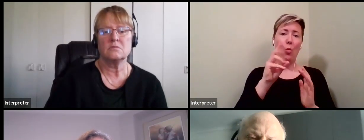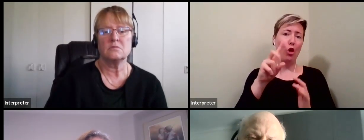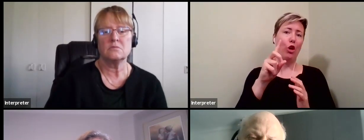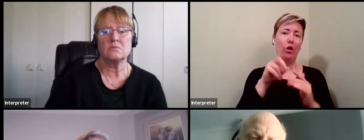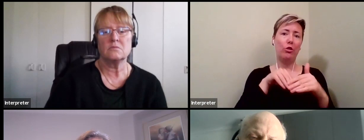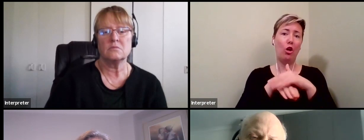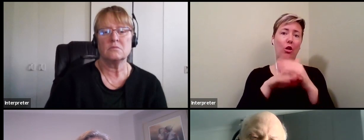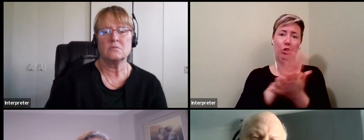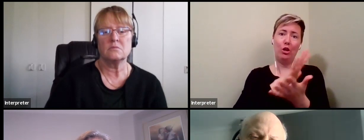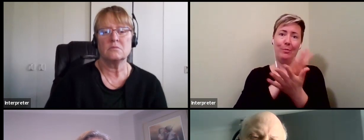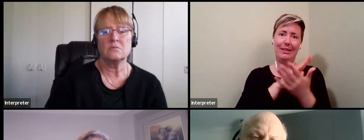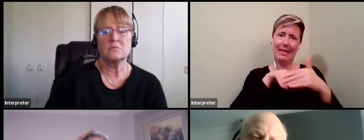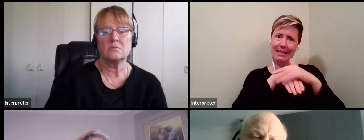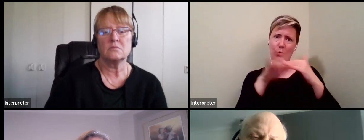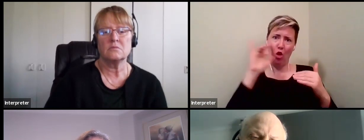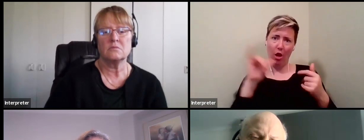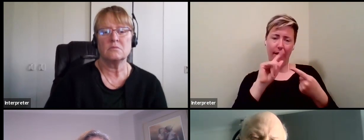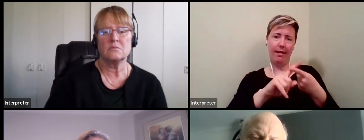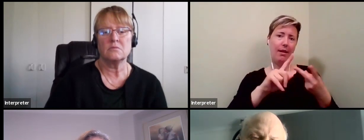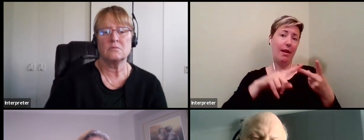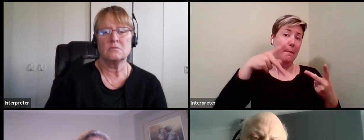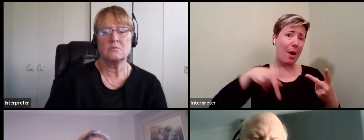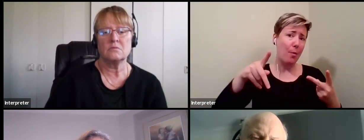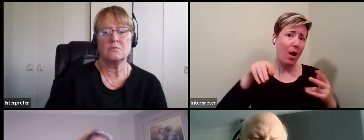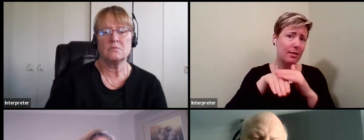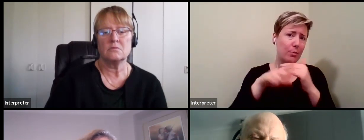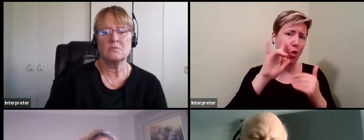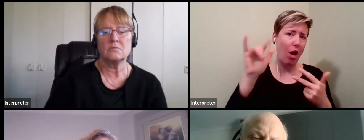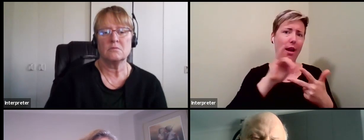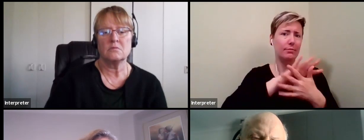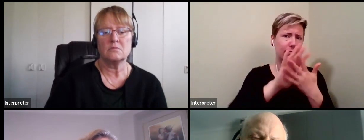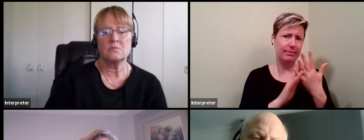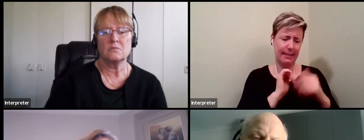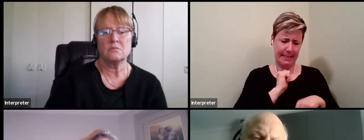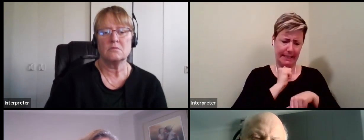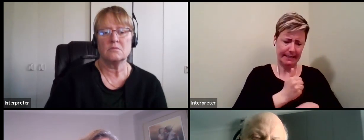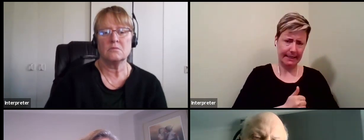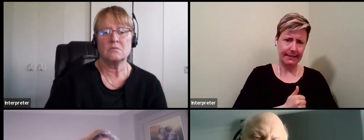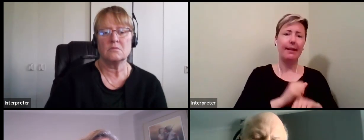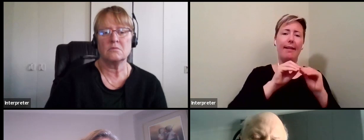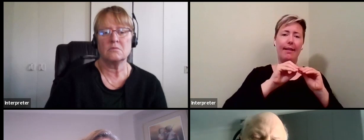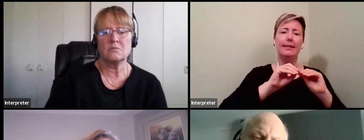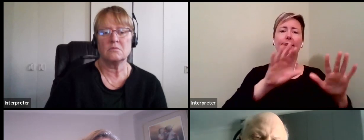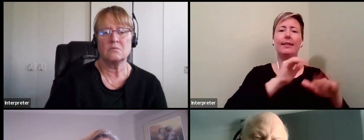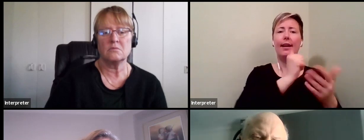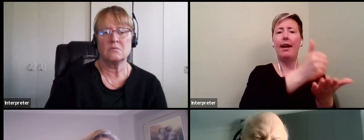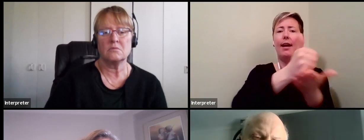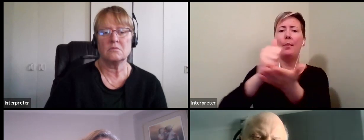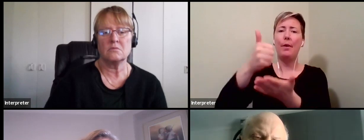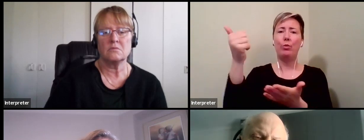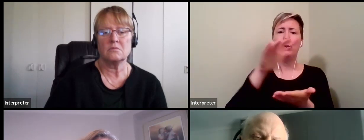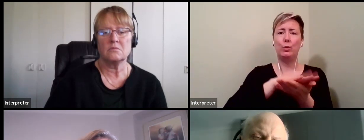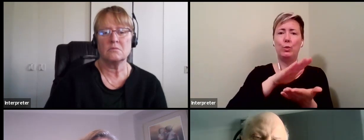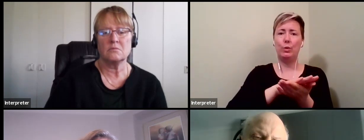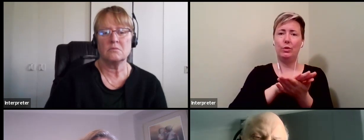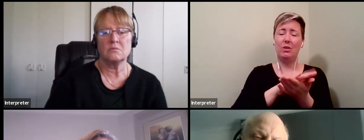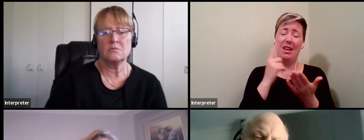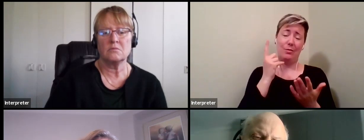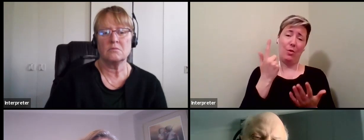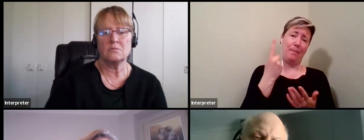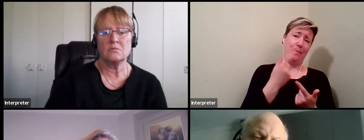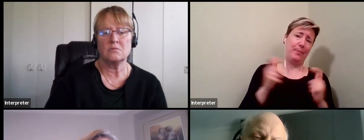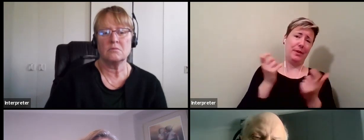accessible PowerPoint is. So you're not getting a lot of variations, I think is the biggest recommendation